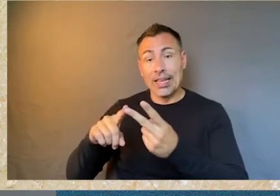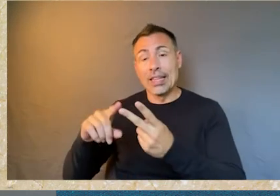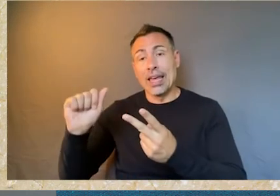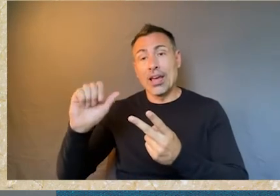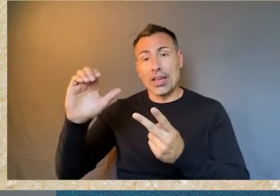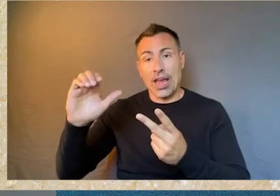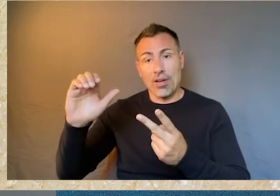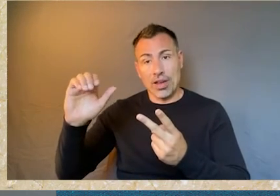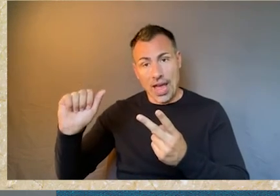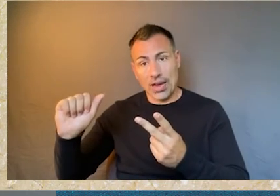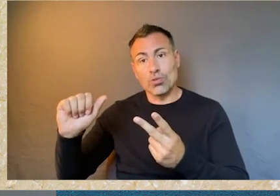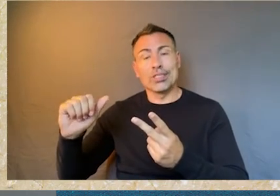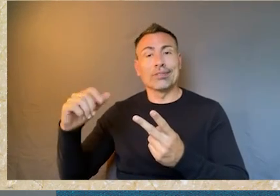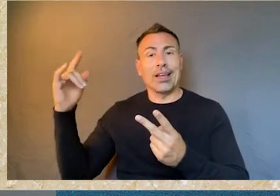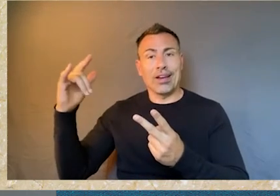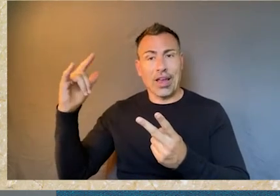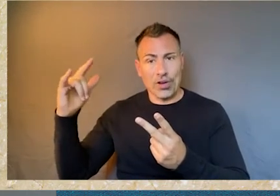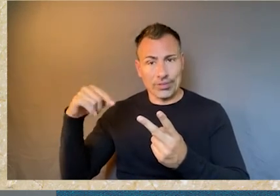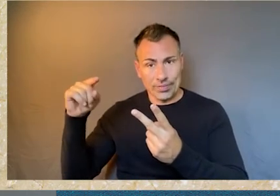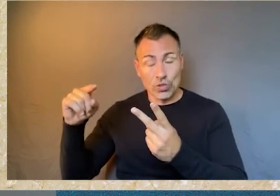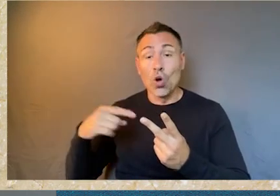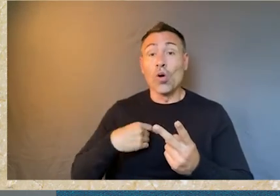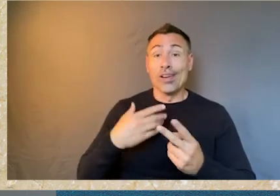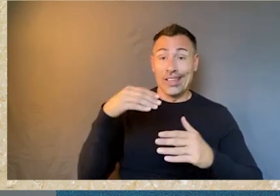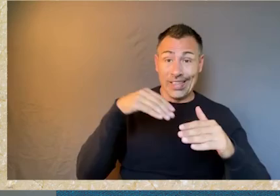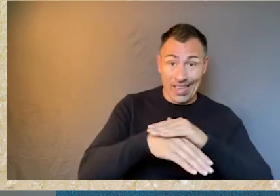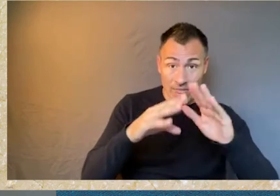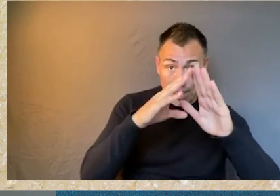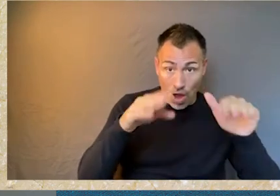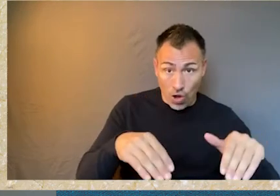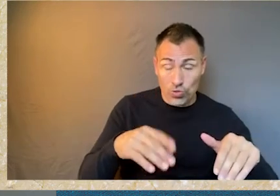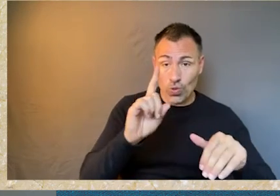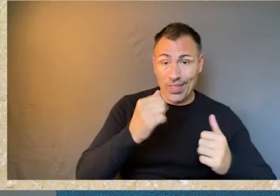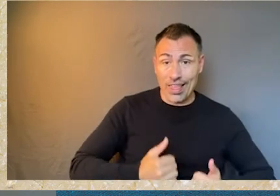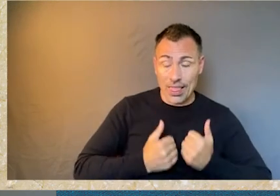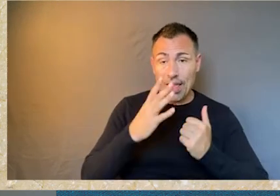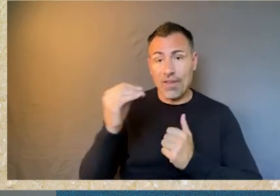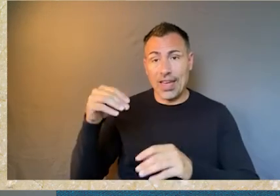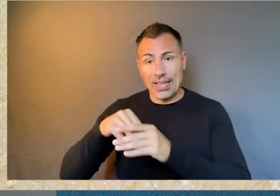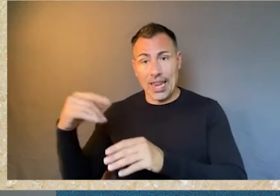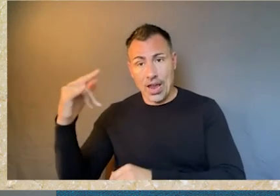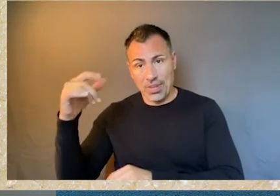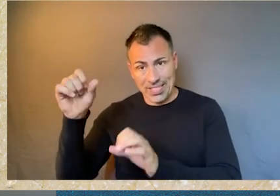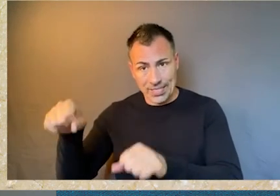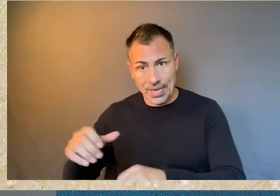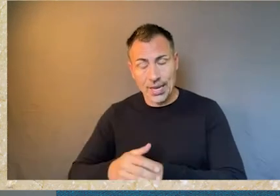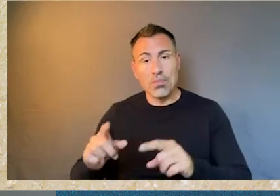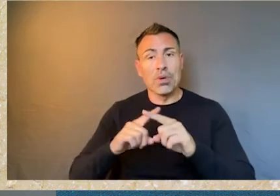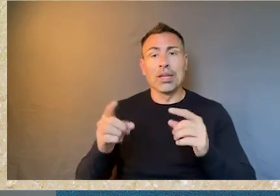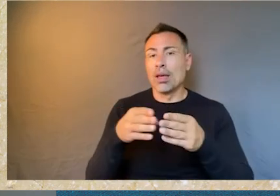live and travel on airplanes. So you cannot have an emotional support animal in a